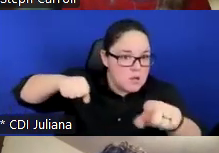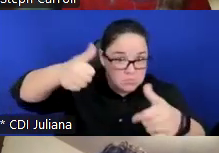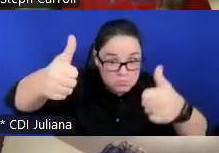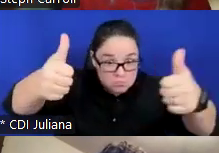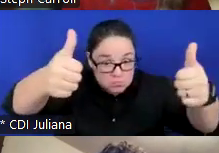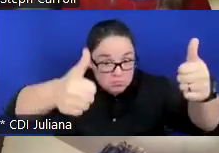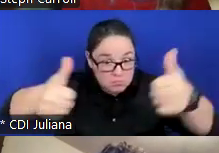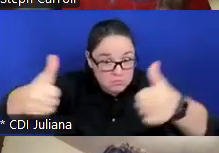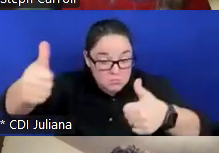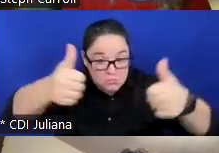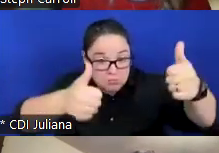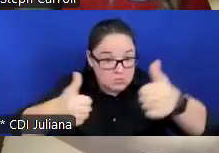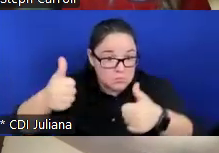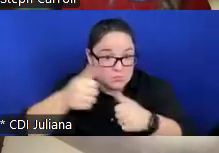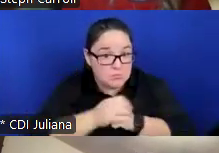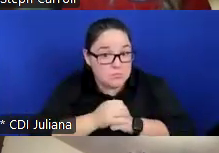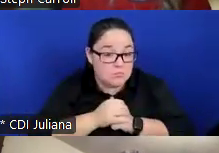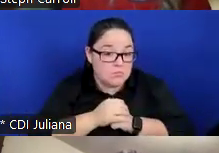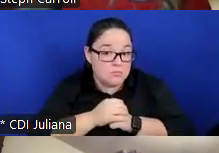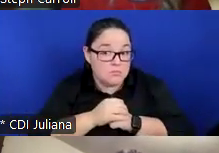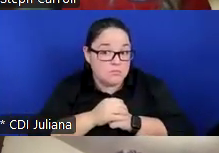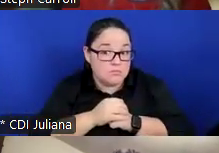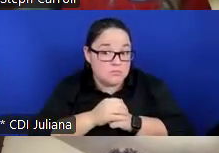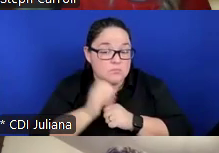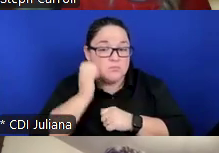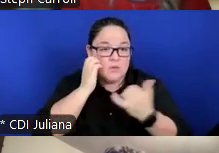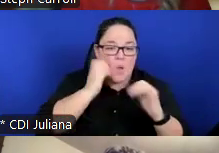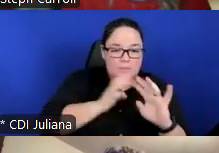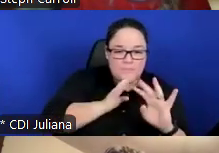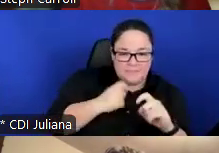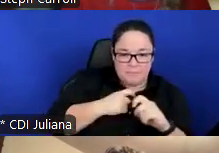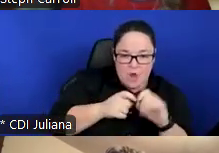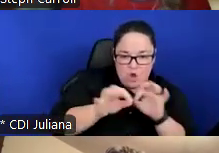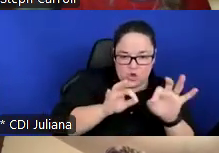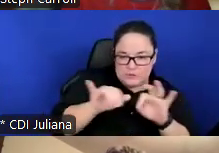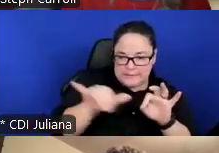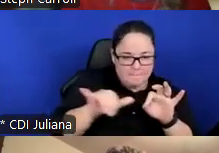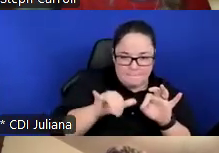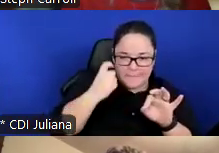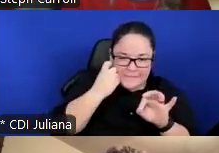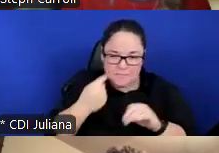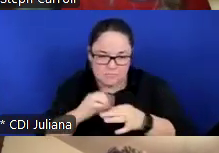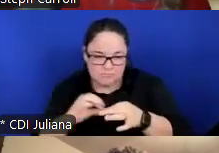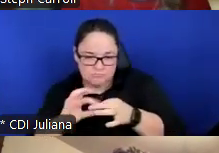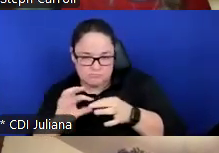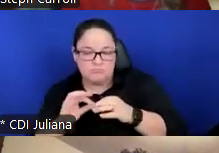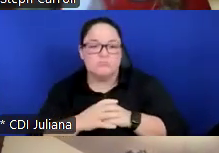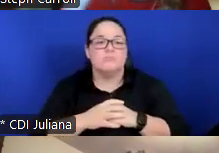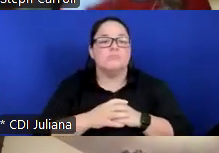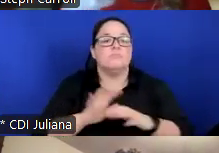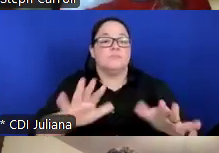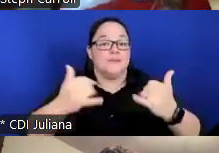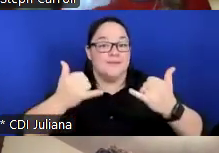Y ahora estoy hablando en español. And now I'm speaking in Spanish, Que me